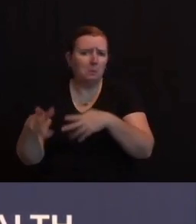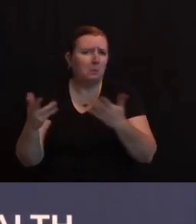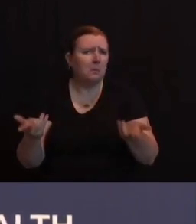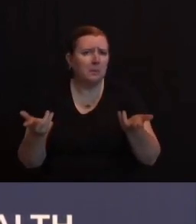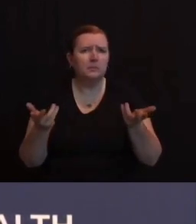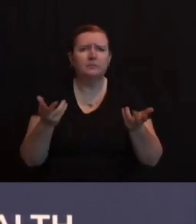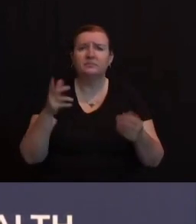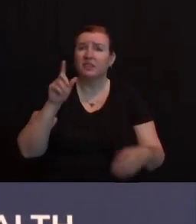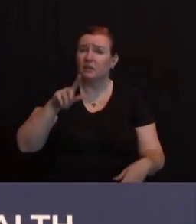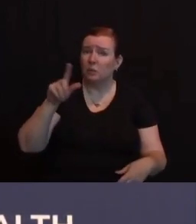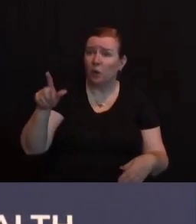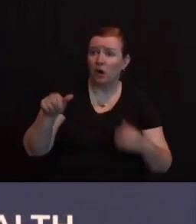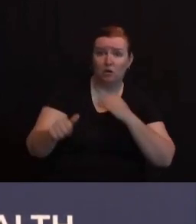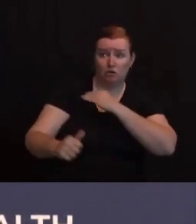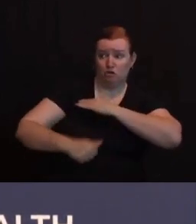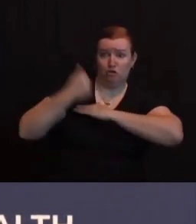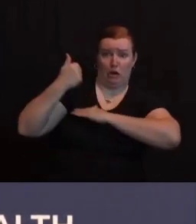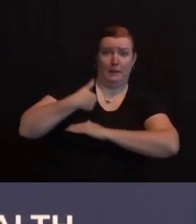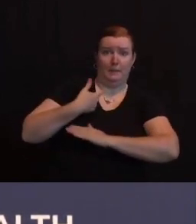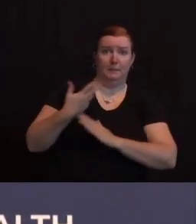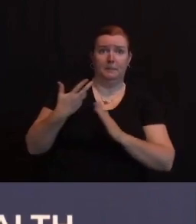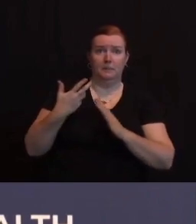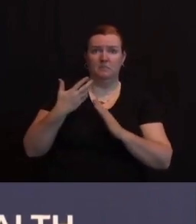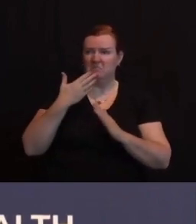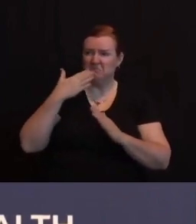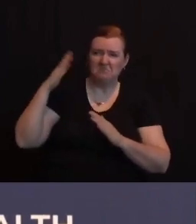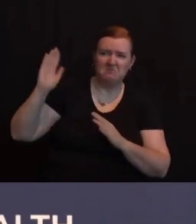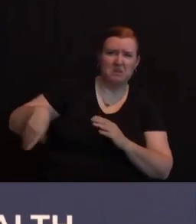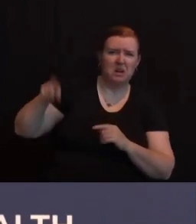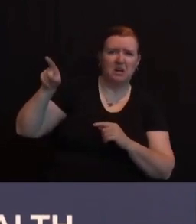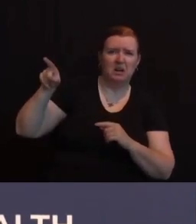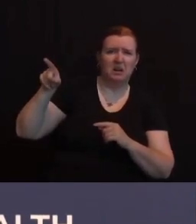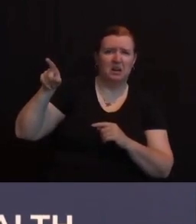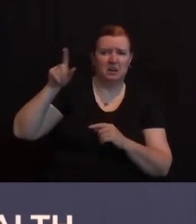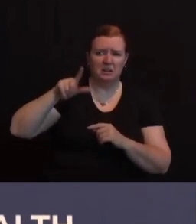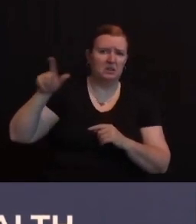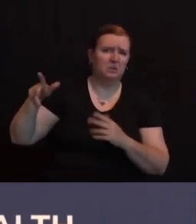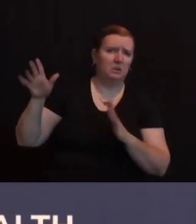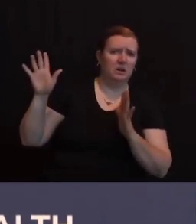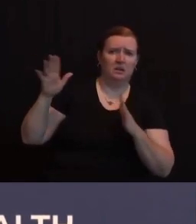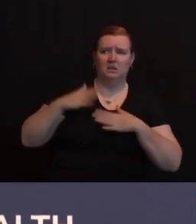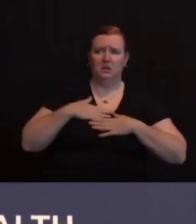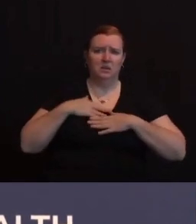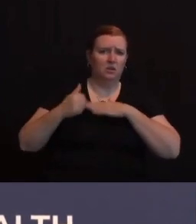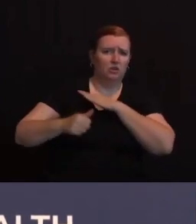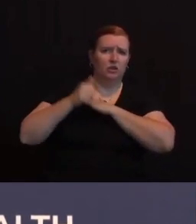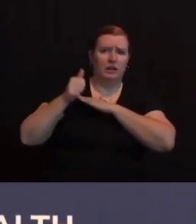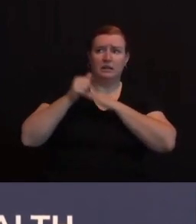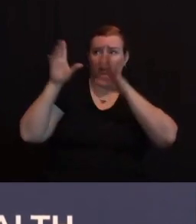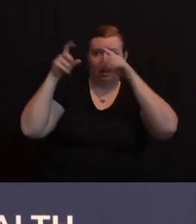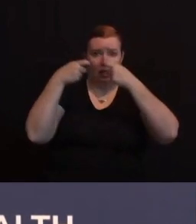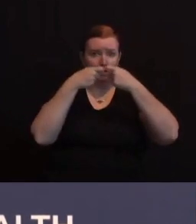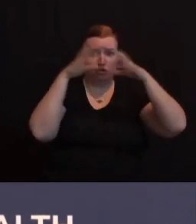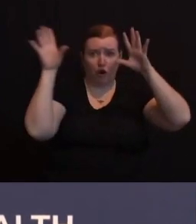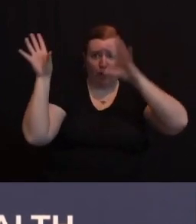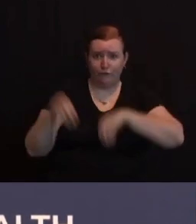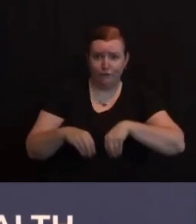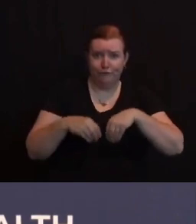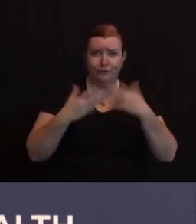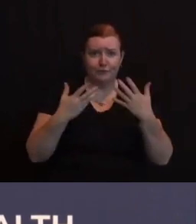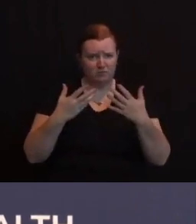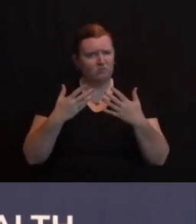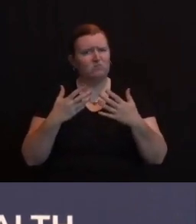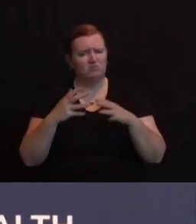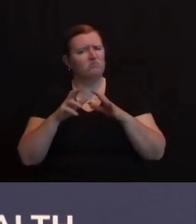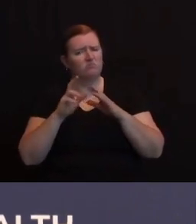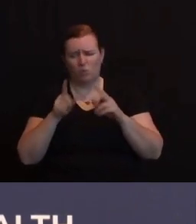or highlighting bad actor landlords. And by the way, as usual, most landlords are good actors, so I don't want to